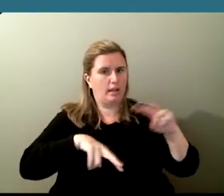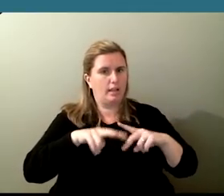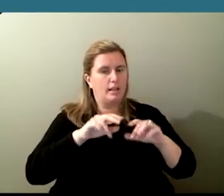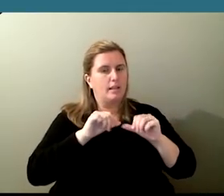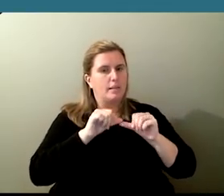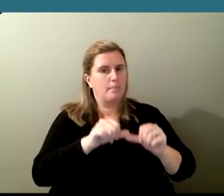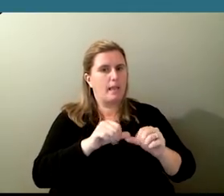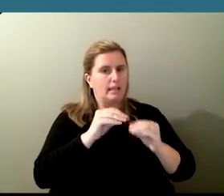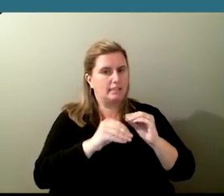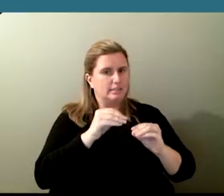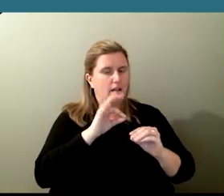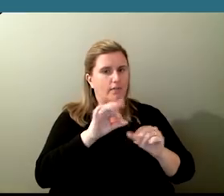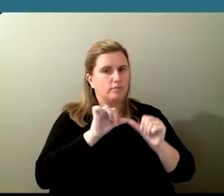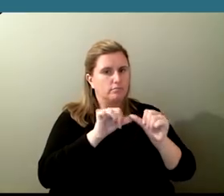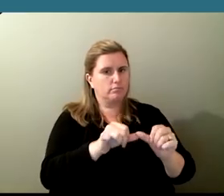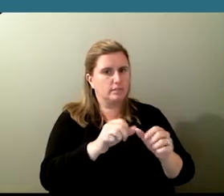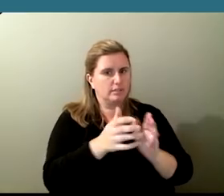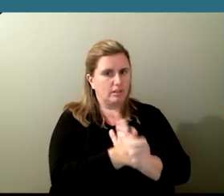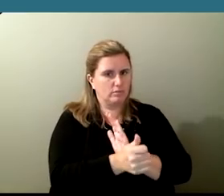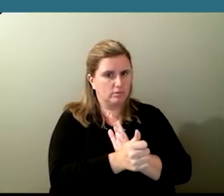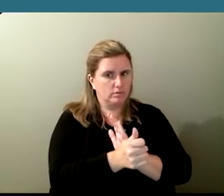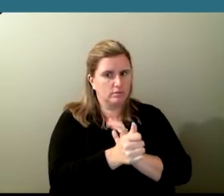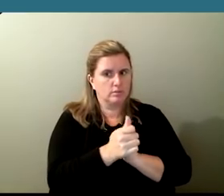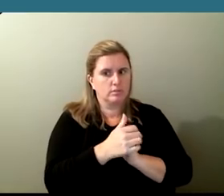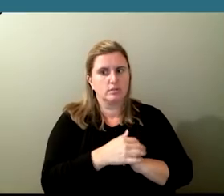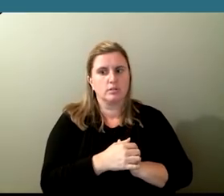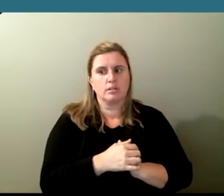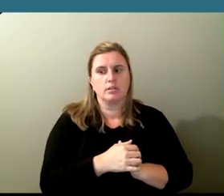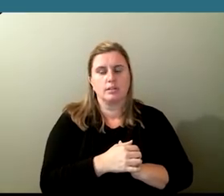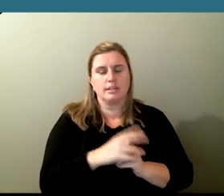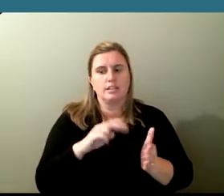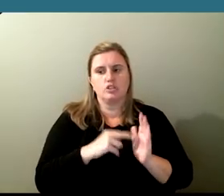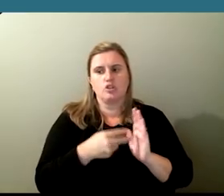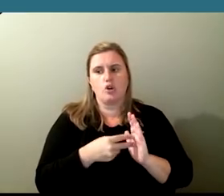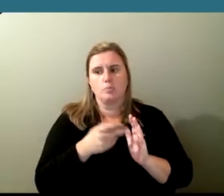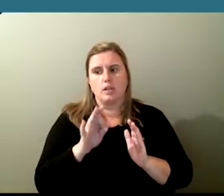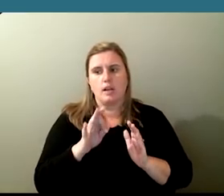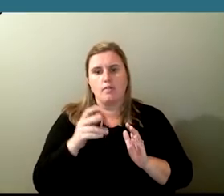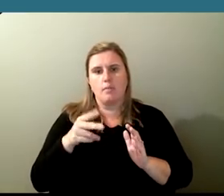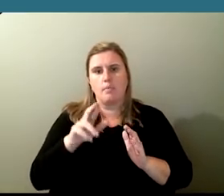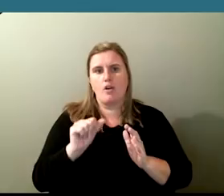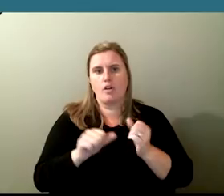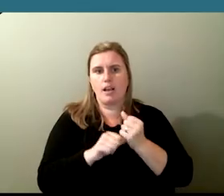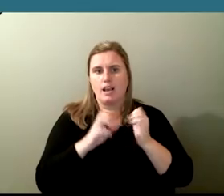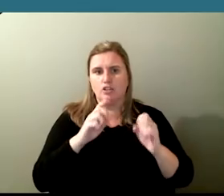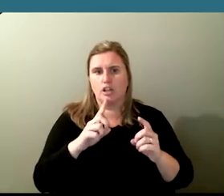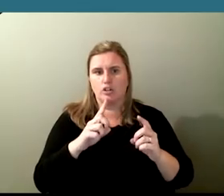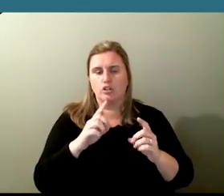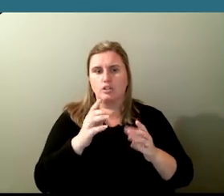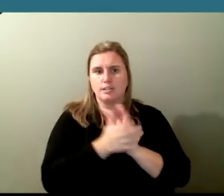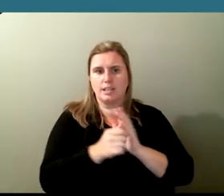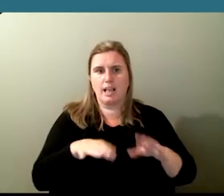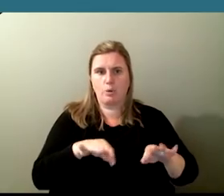certain skills that, in terms of paraeducator skill acquisition. So they are going to